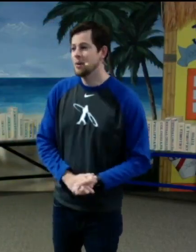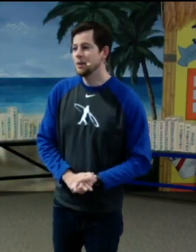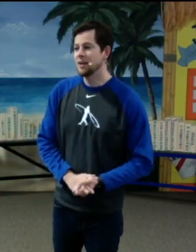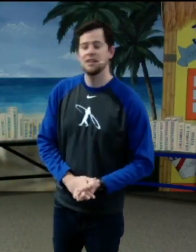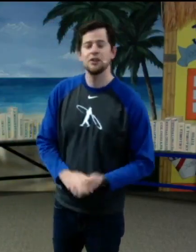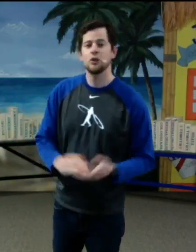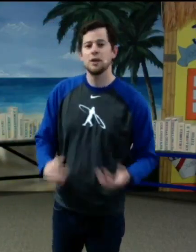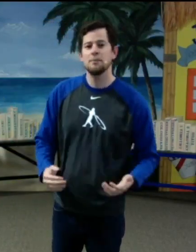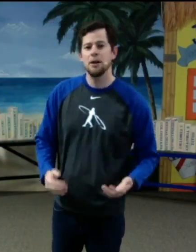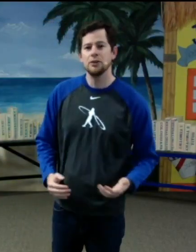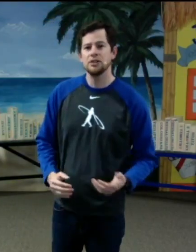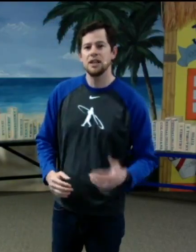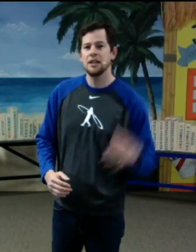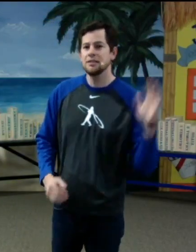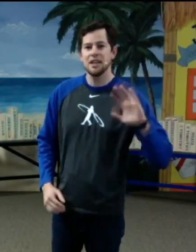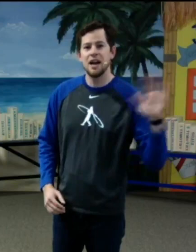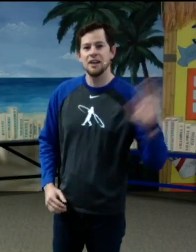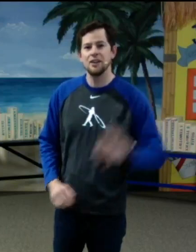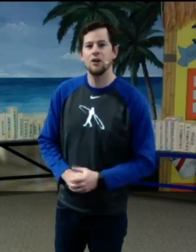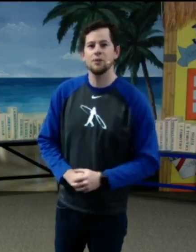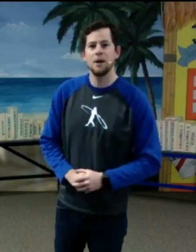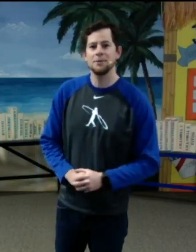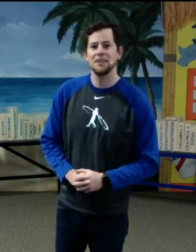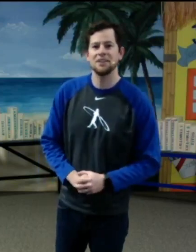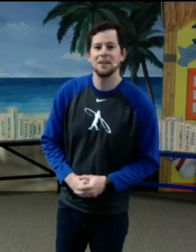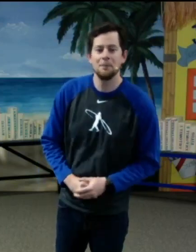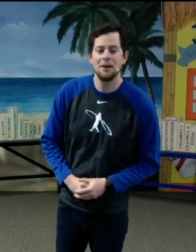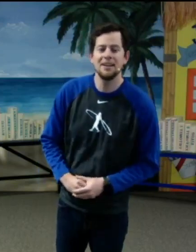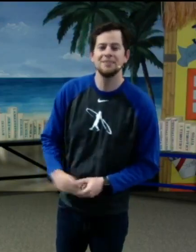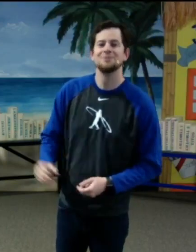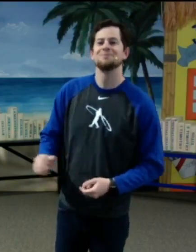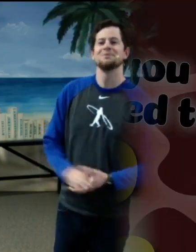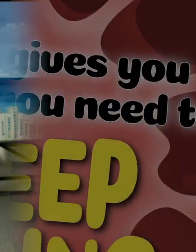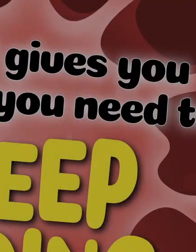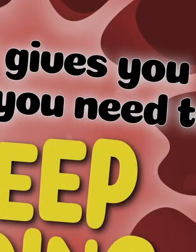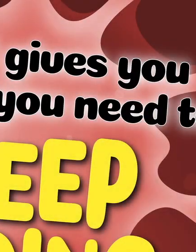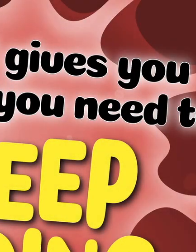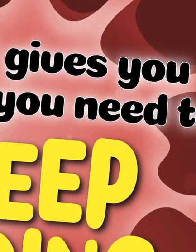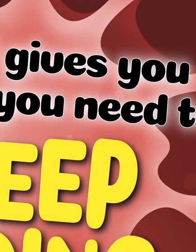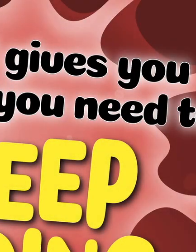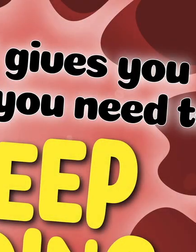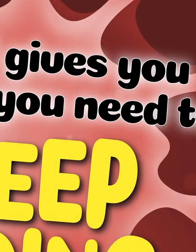amigos. All right, hope you guys have a great Mother's Day, and say hi to all the moms out there. Bye.